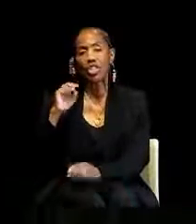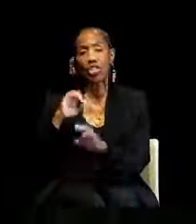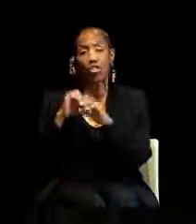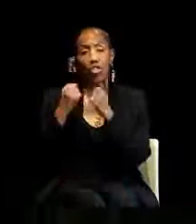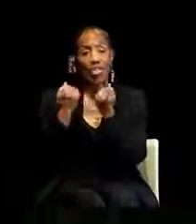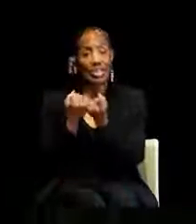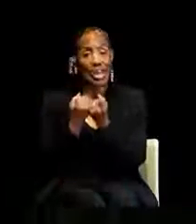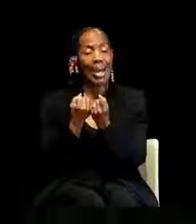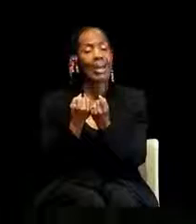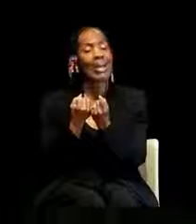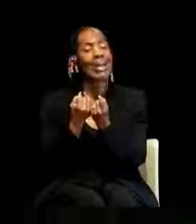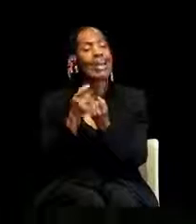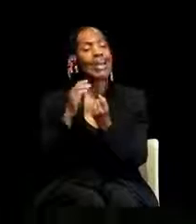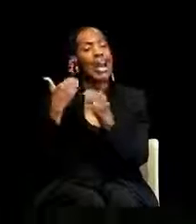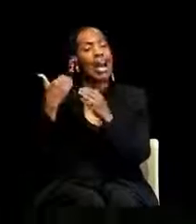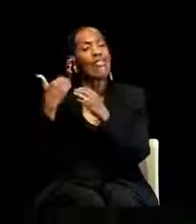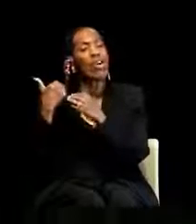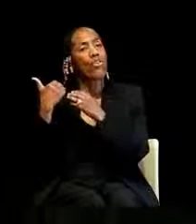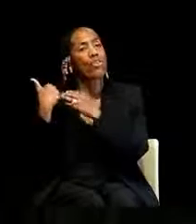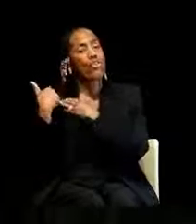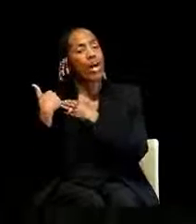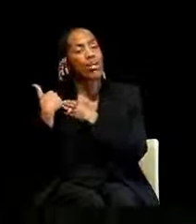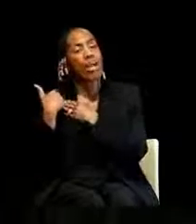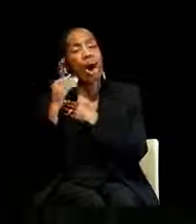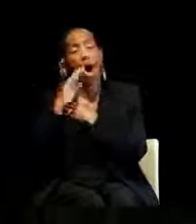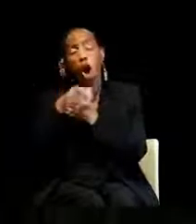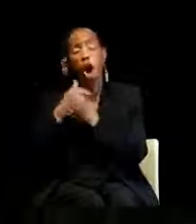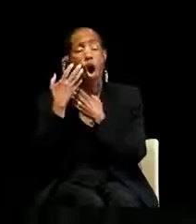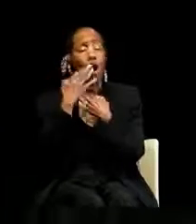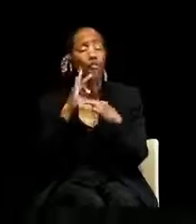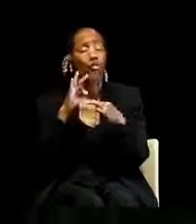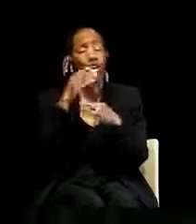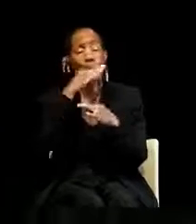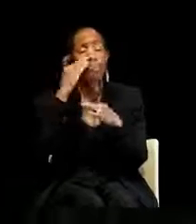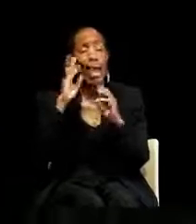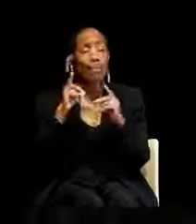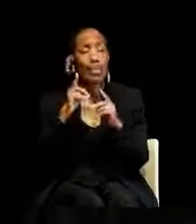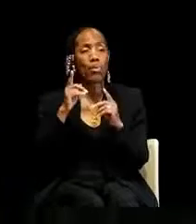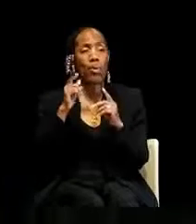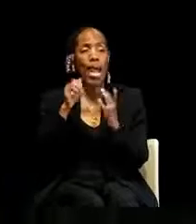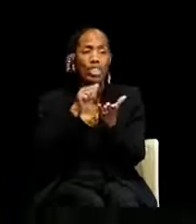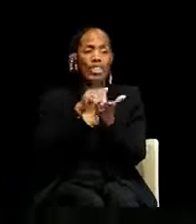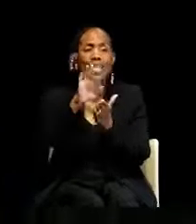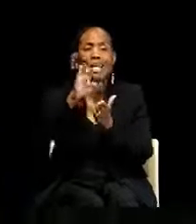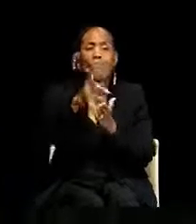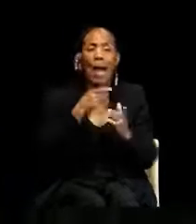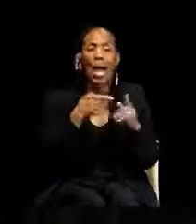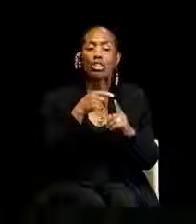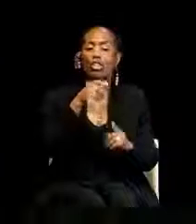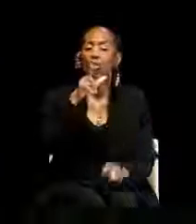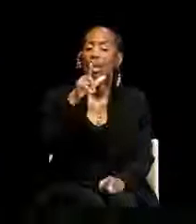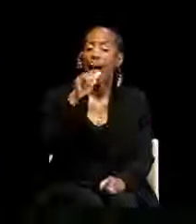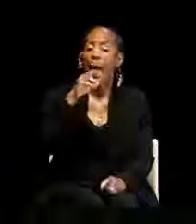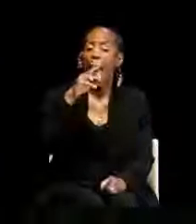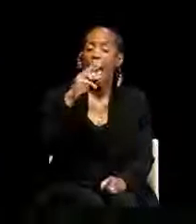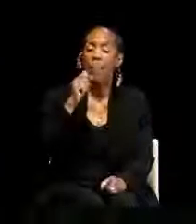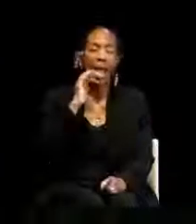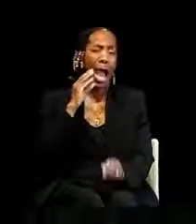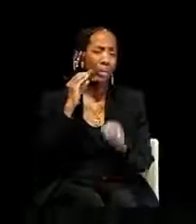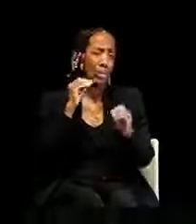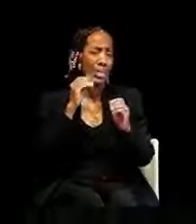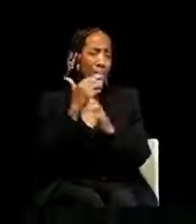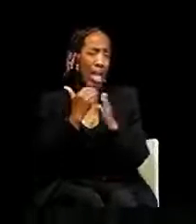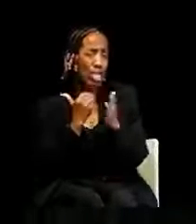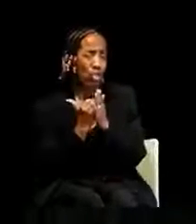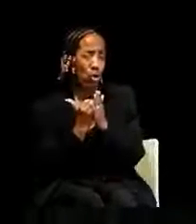deport free black people from Maryland back to Liberia. And so this course I'll be teaching is absolutely free.